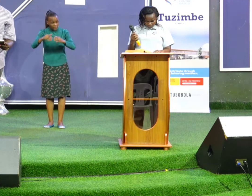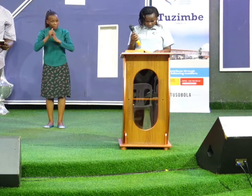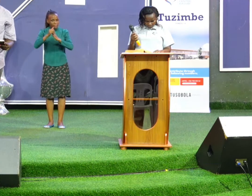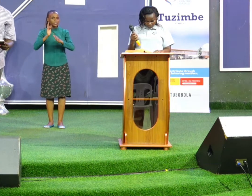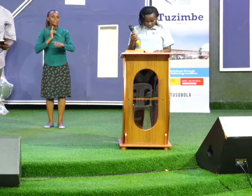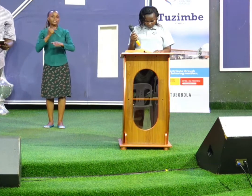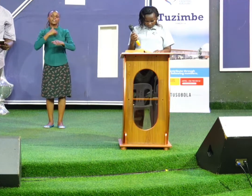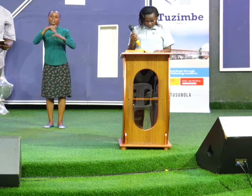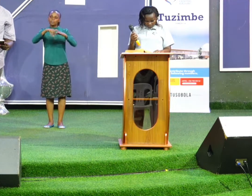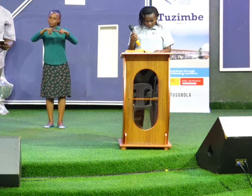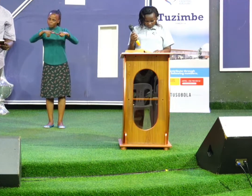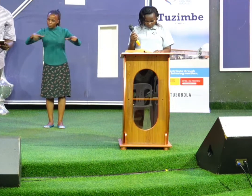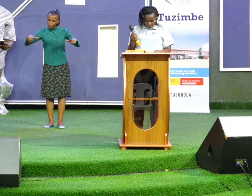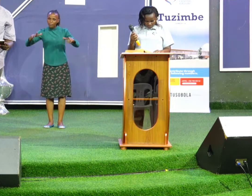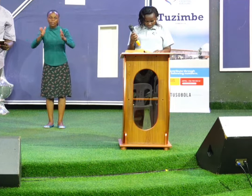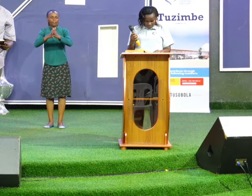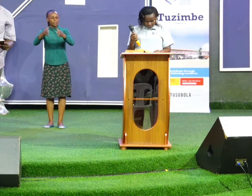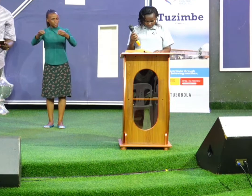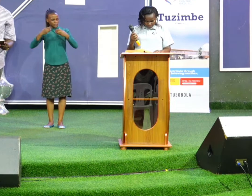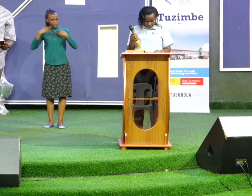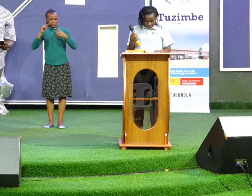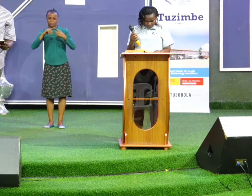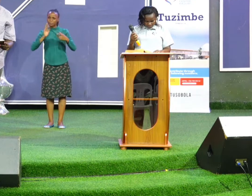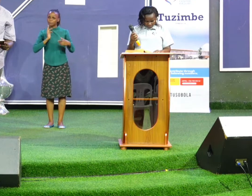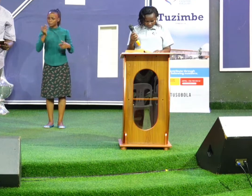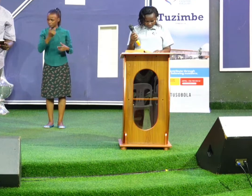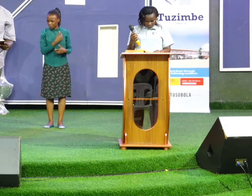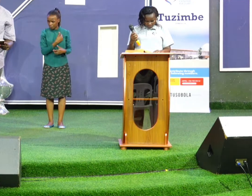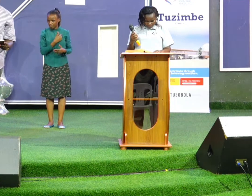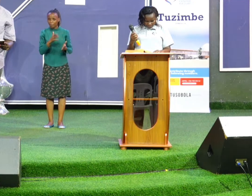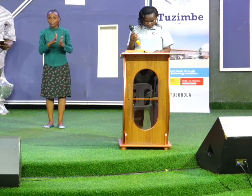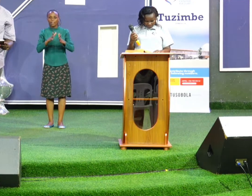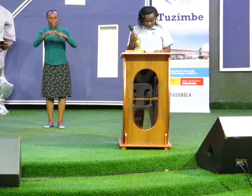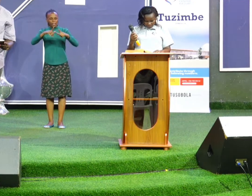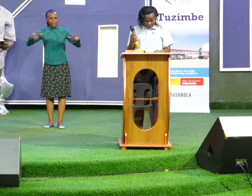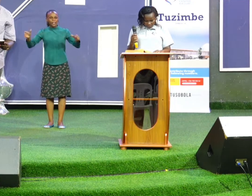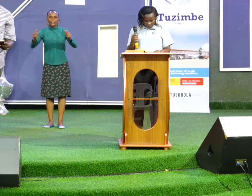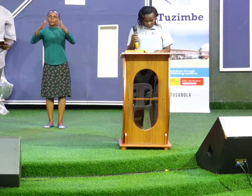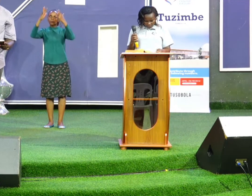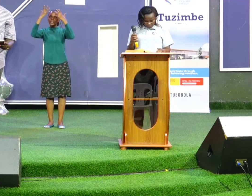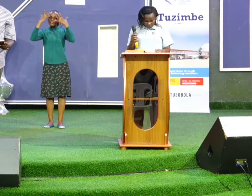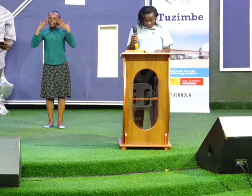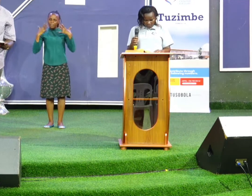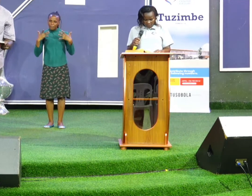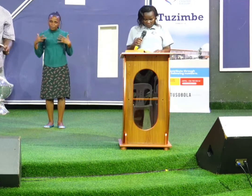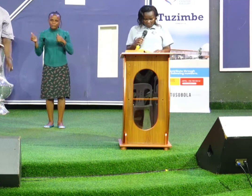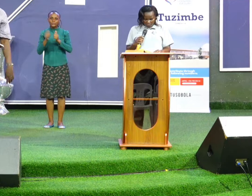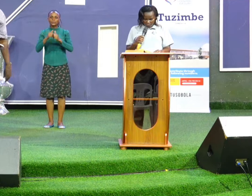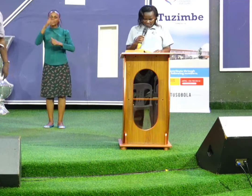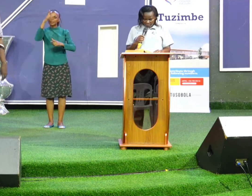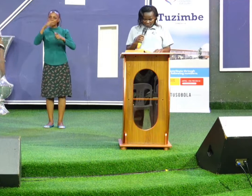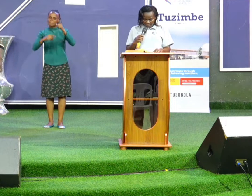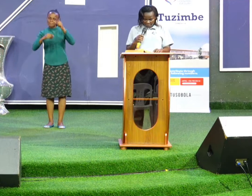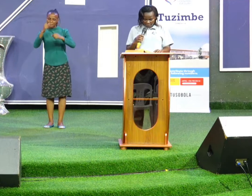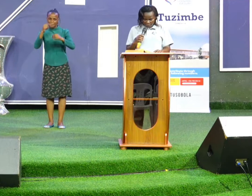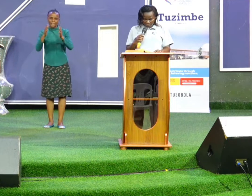land and give it to us. Give it us, and a land which floweth with milk and honey.